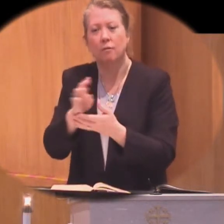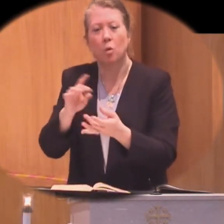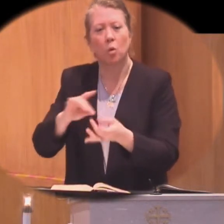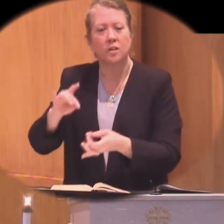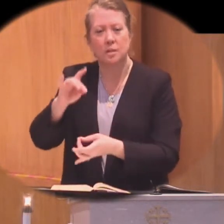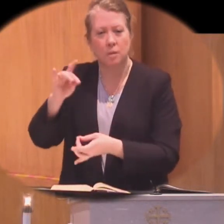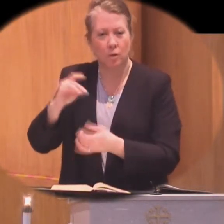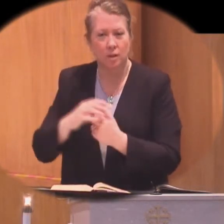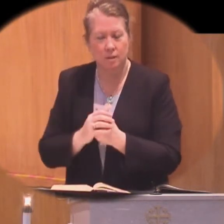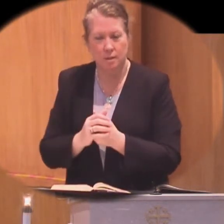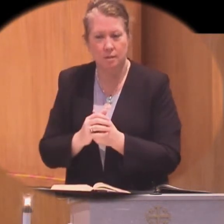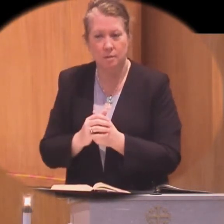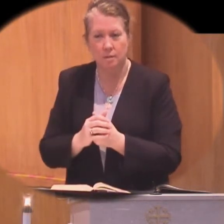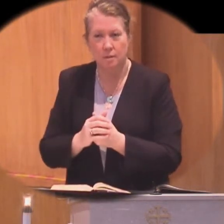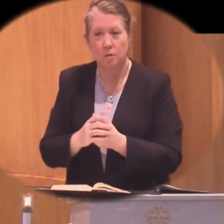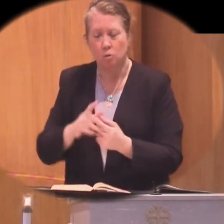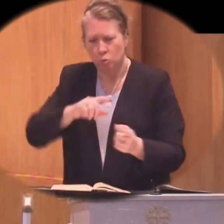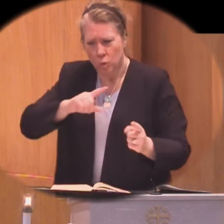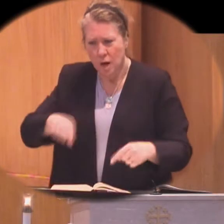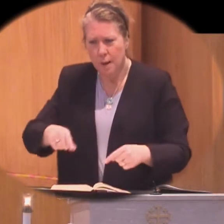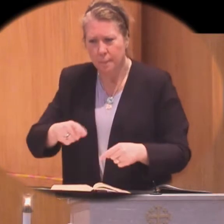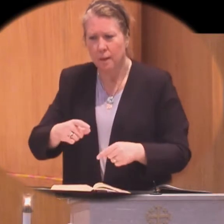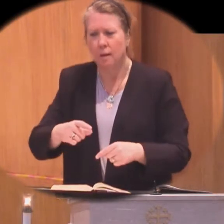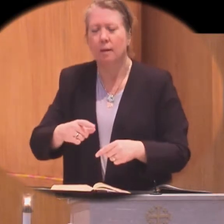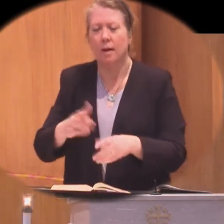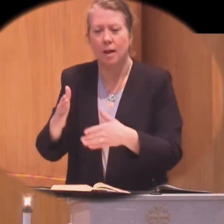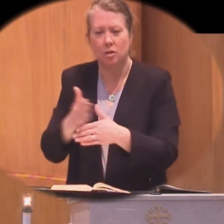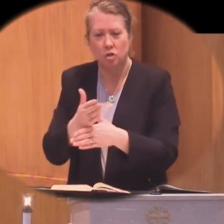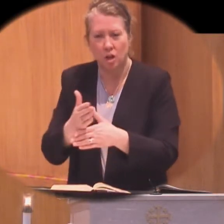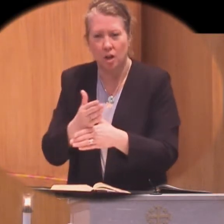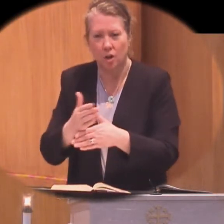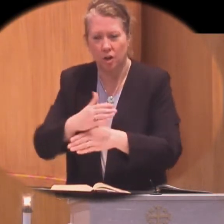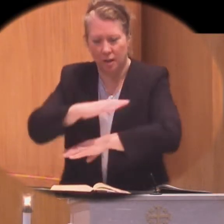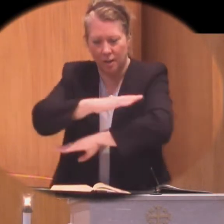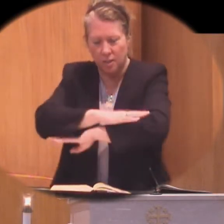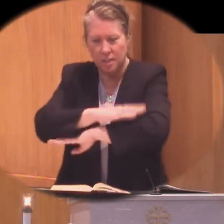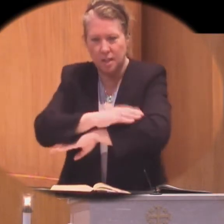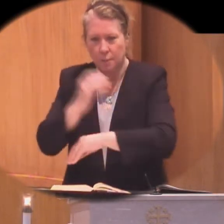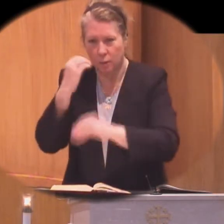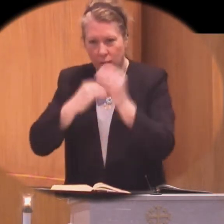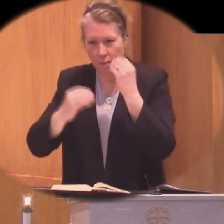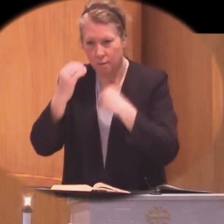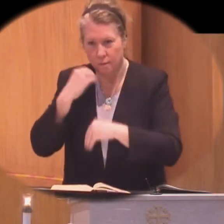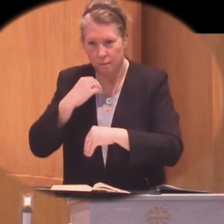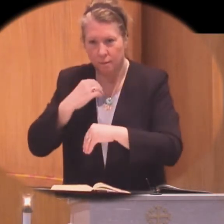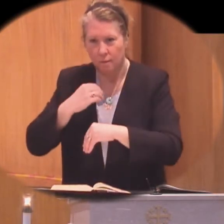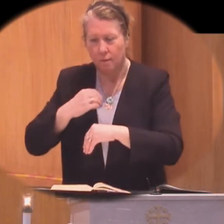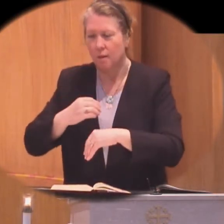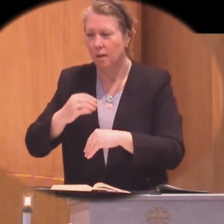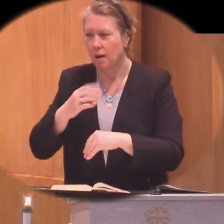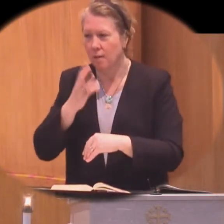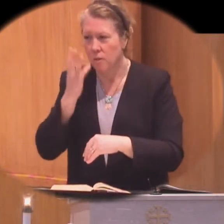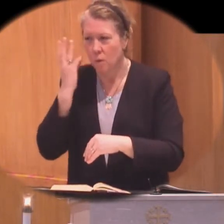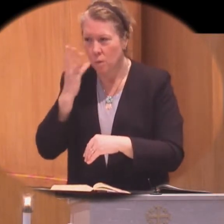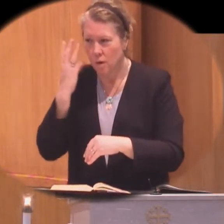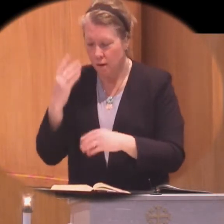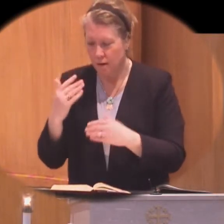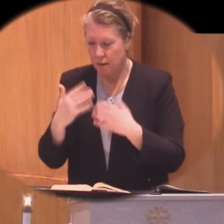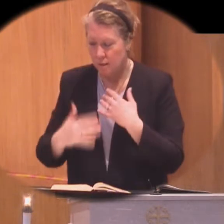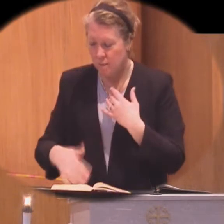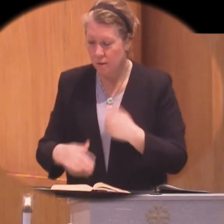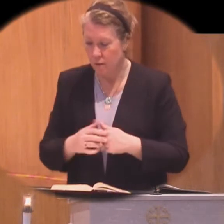Christ's Eucharistic table. Join with us throughout the remainder of this Lent in a spirit of